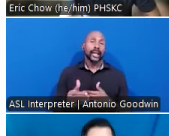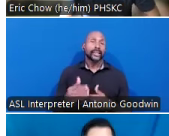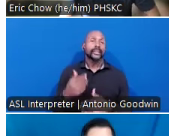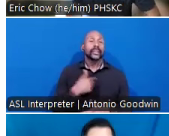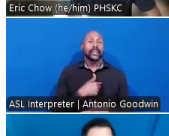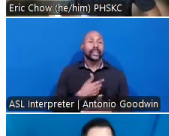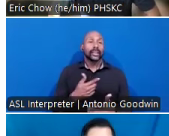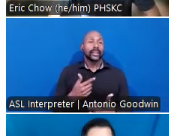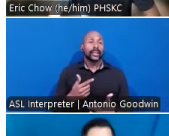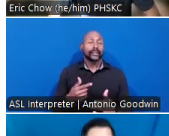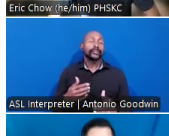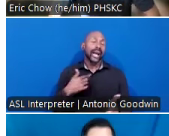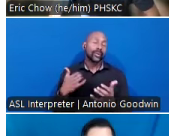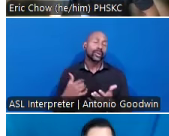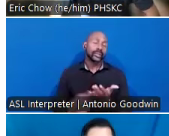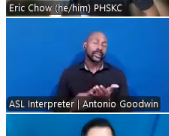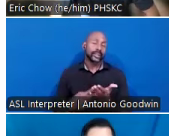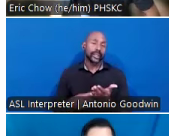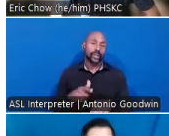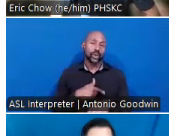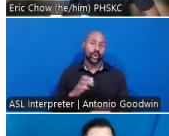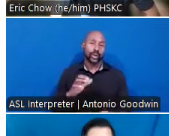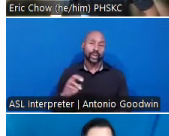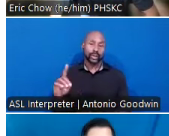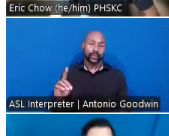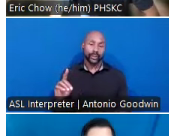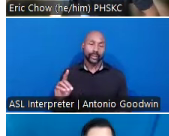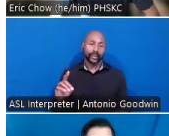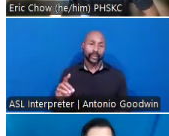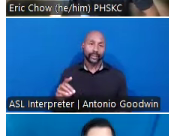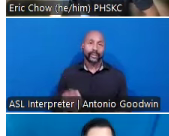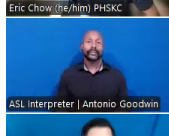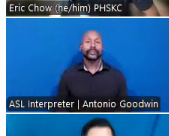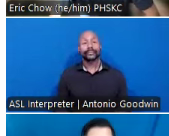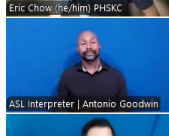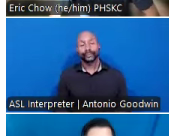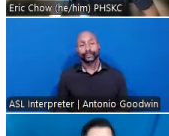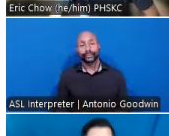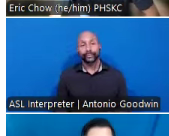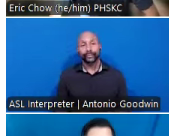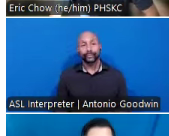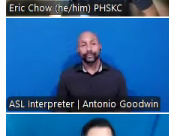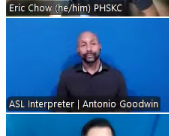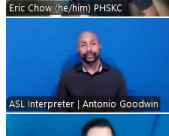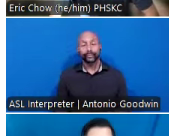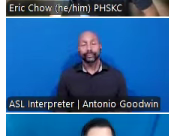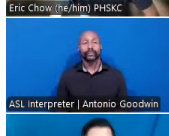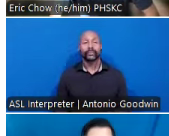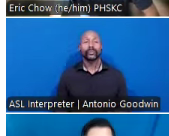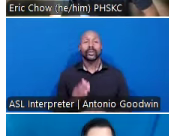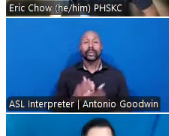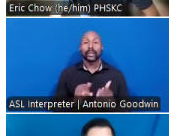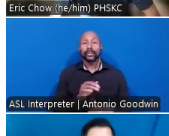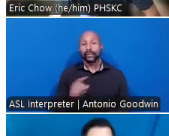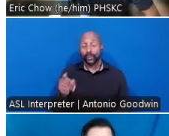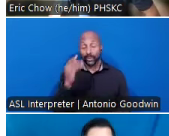So some of you may know that long COVID is a complication that we've been seeing in people with prior COVID-19 infection. We